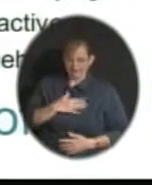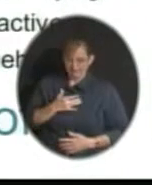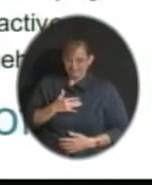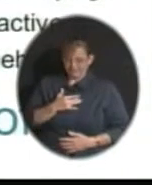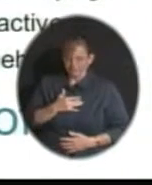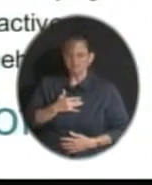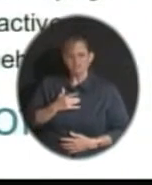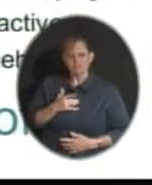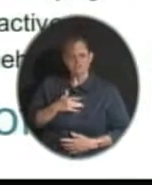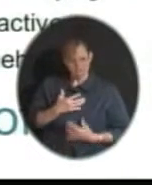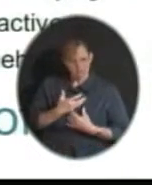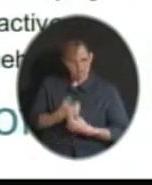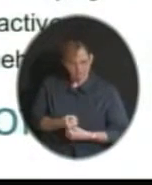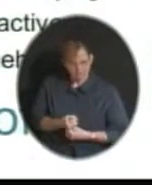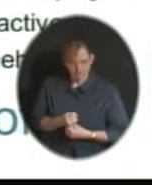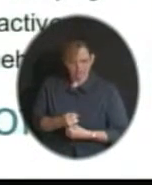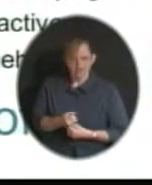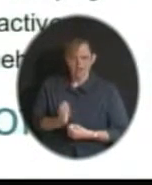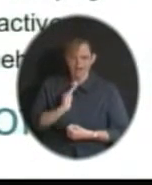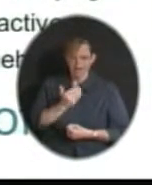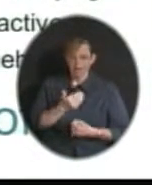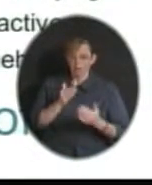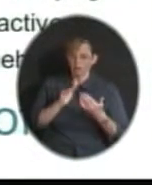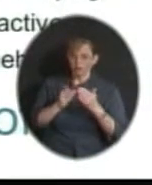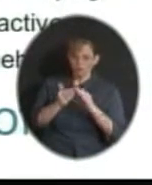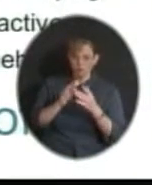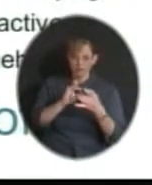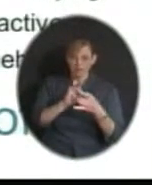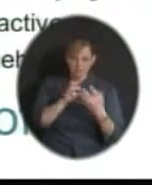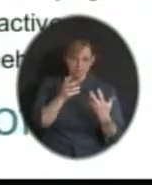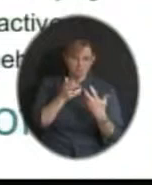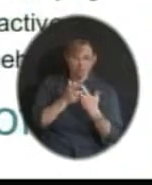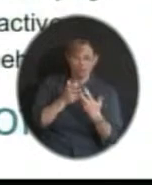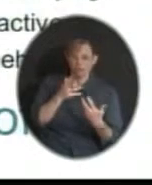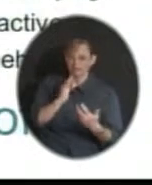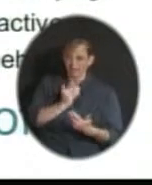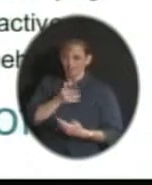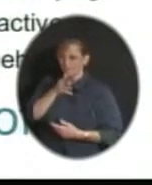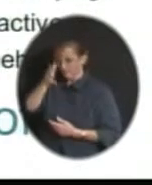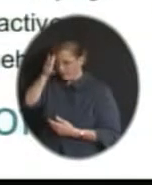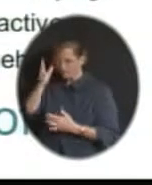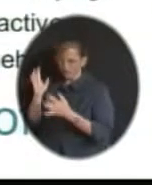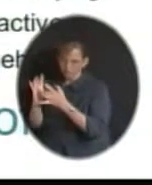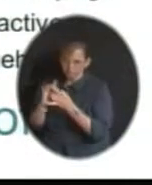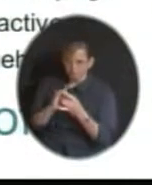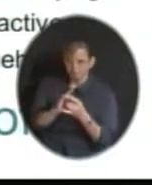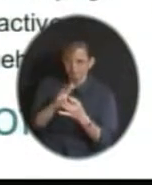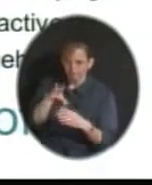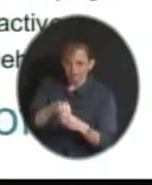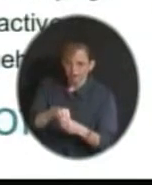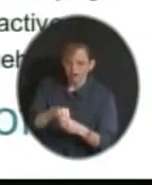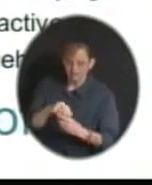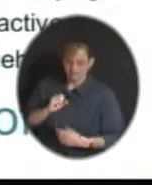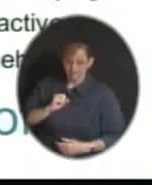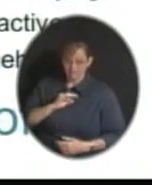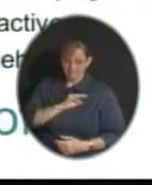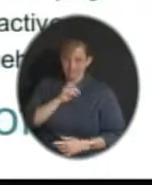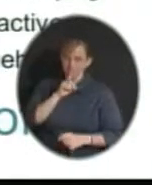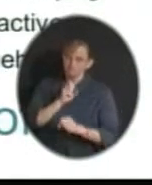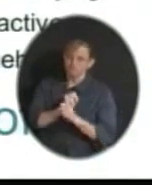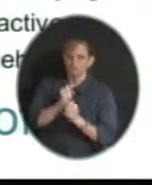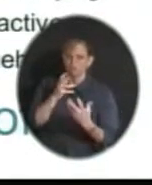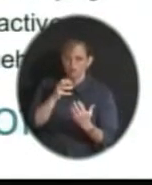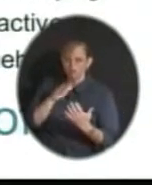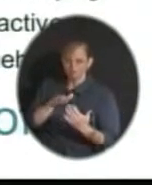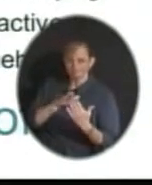very confident about this, we have such great community partners, engaged parents, and staff that really want to tackle